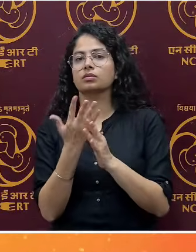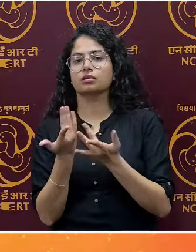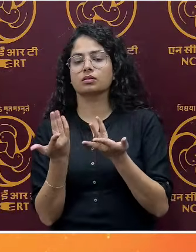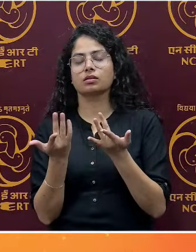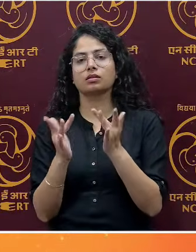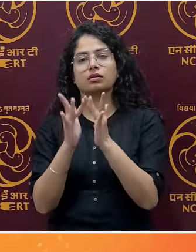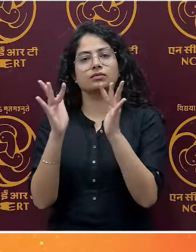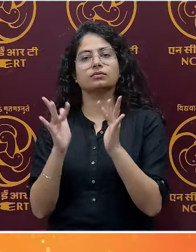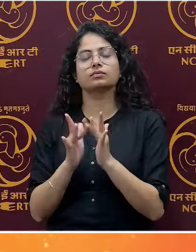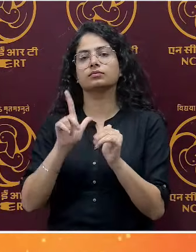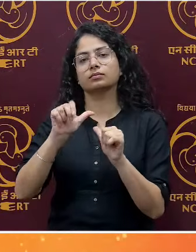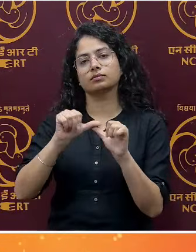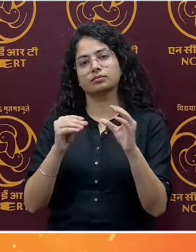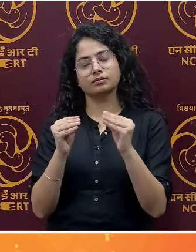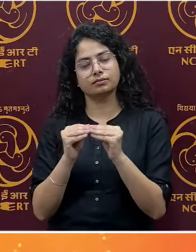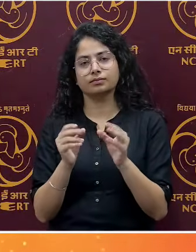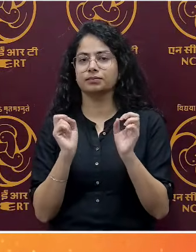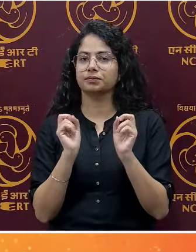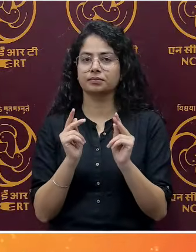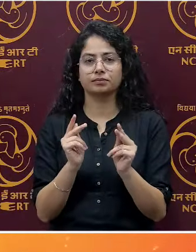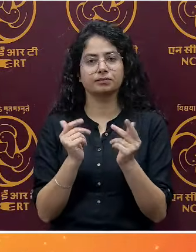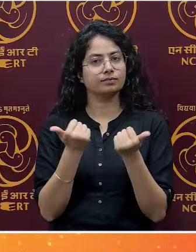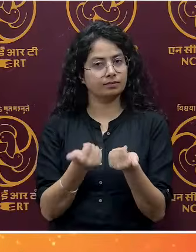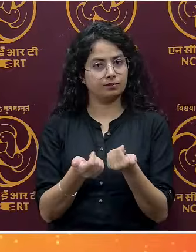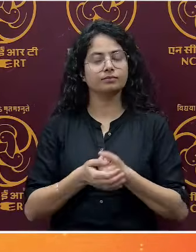labs. Okay. Yes.